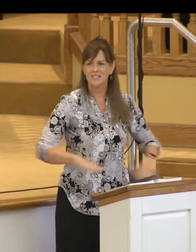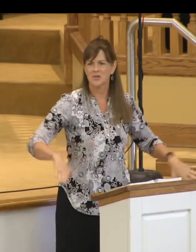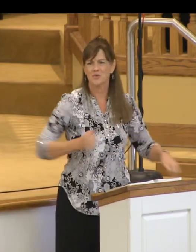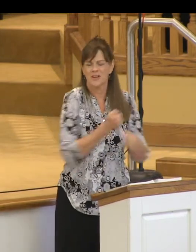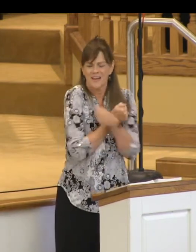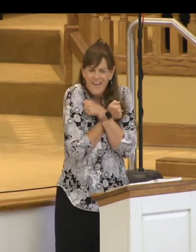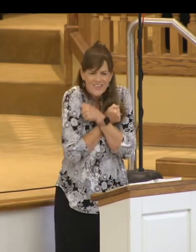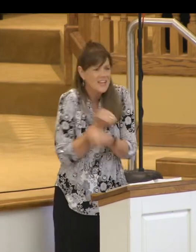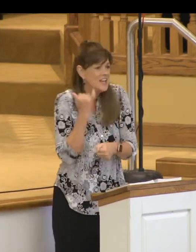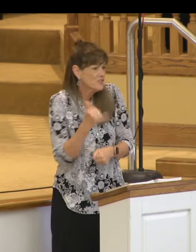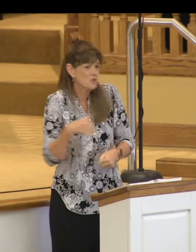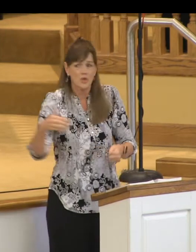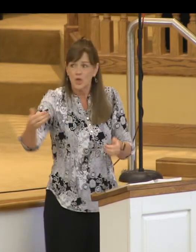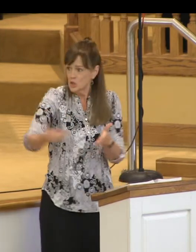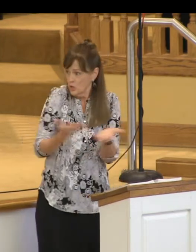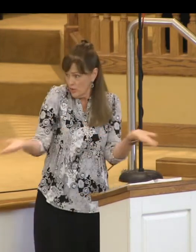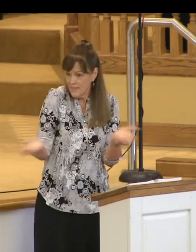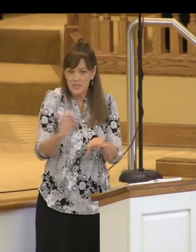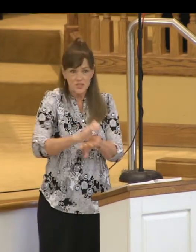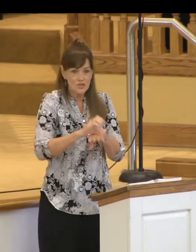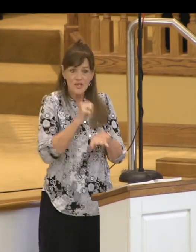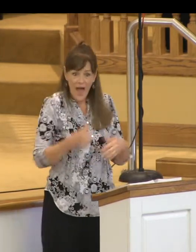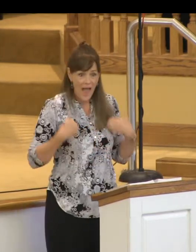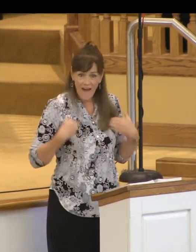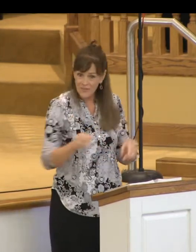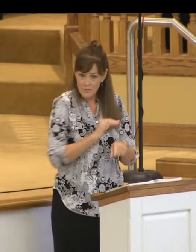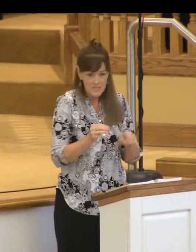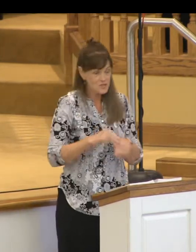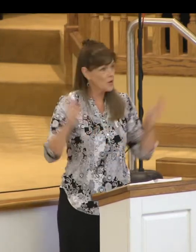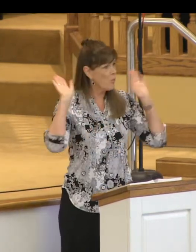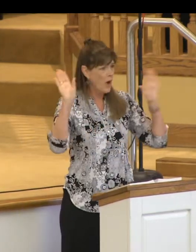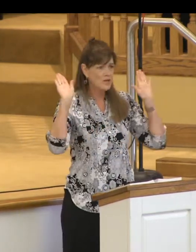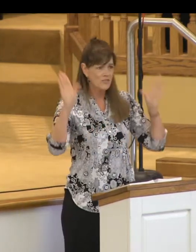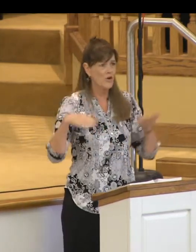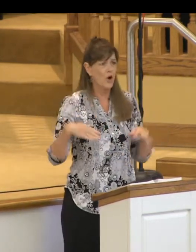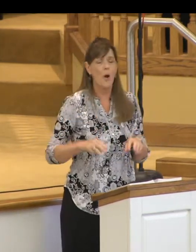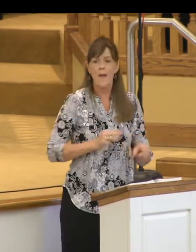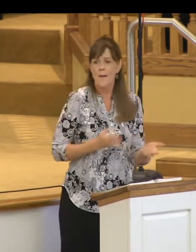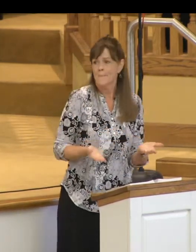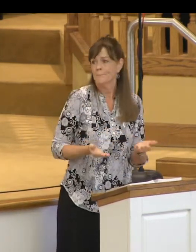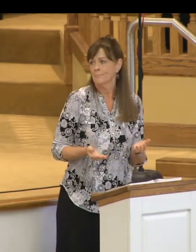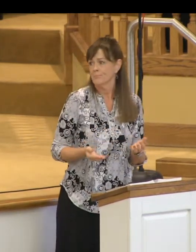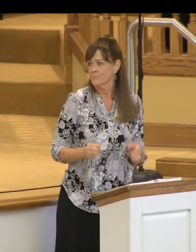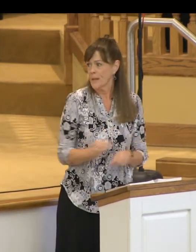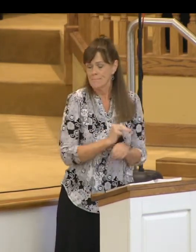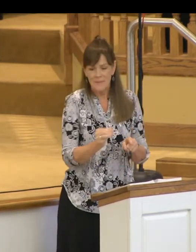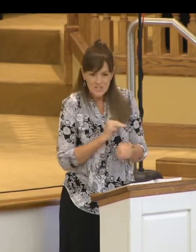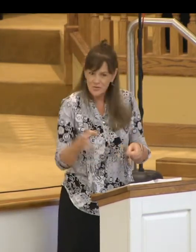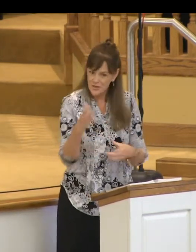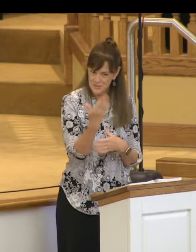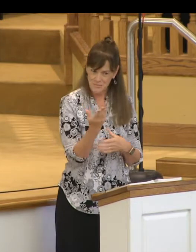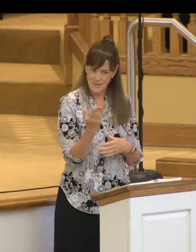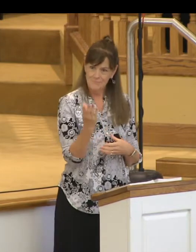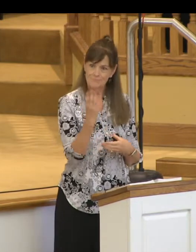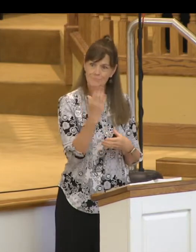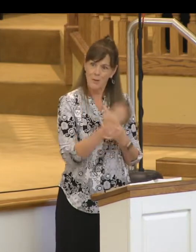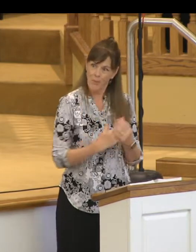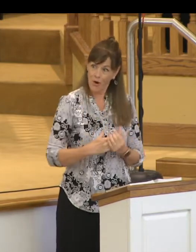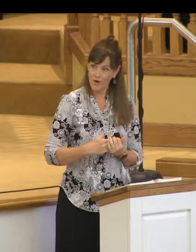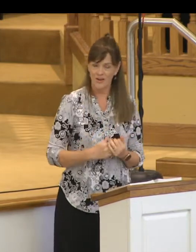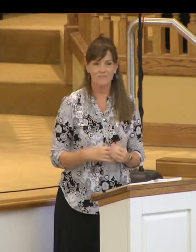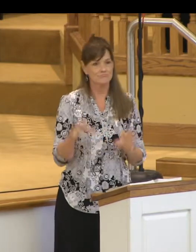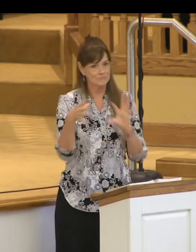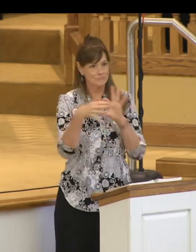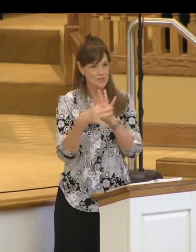have a ministry, you don't have anywhere you're serving, it's great. It's a great way, number one, to fellowship and get to meet people in the mornings that you're attending church with. And number